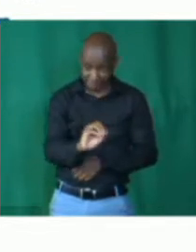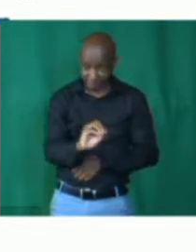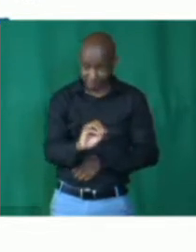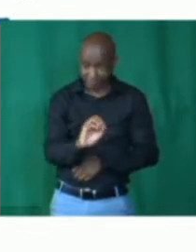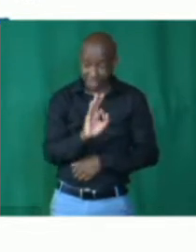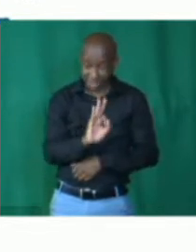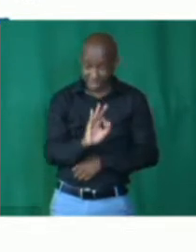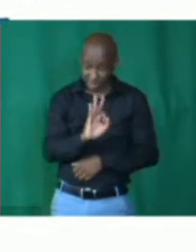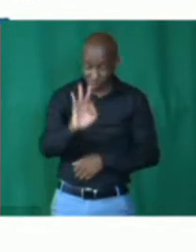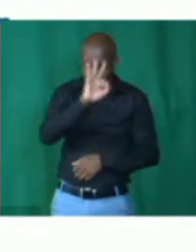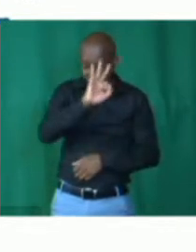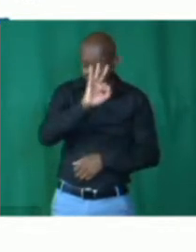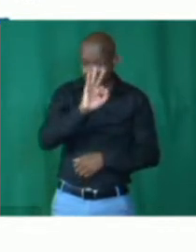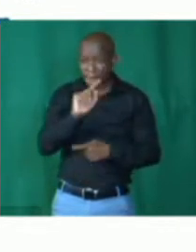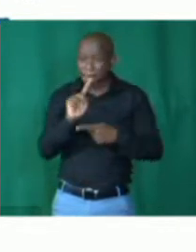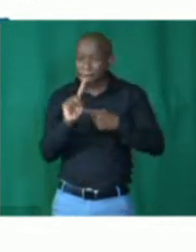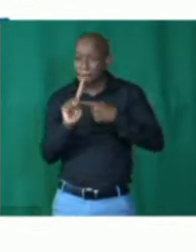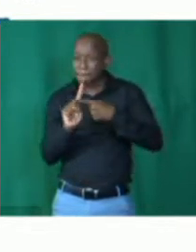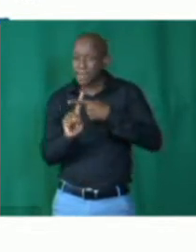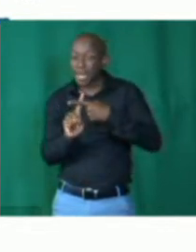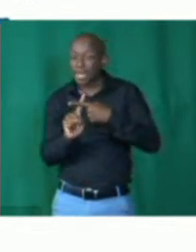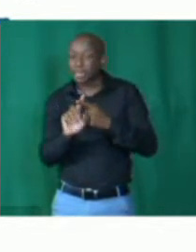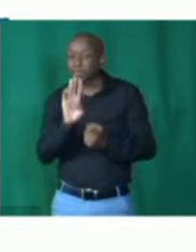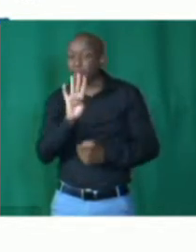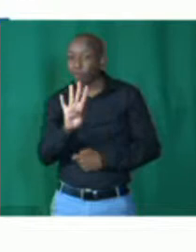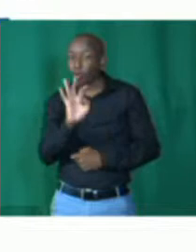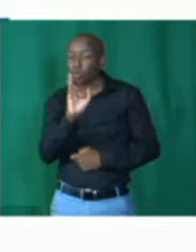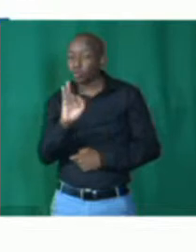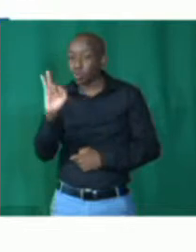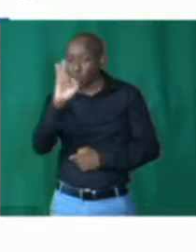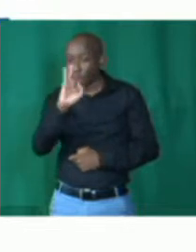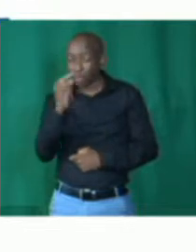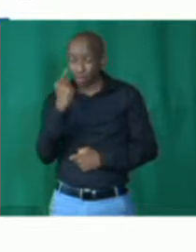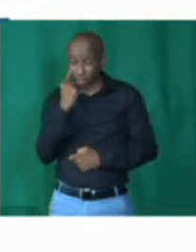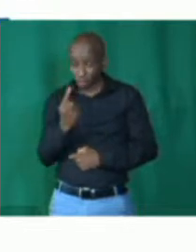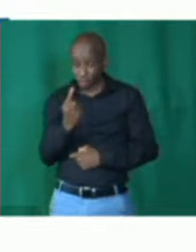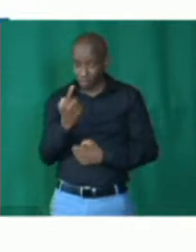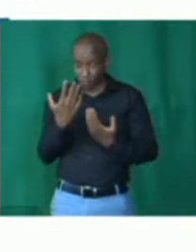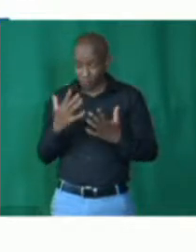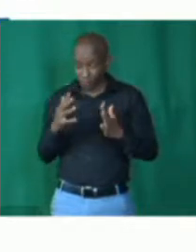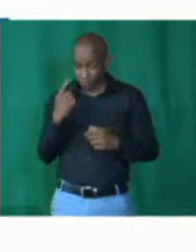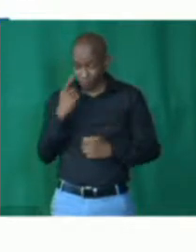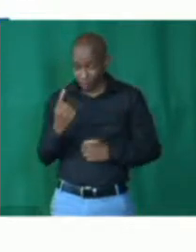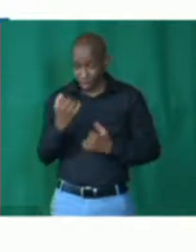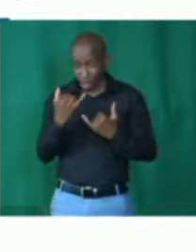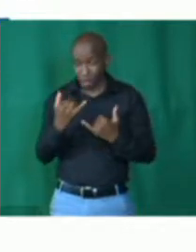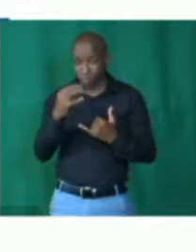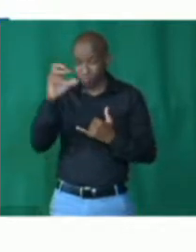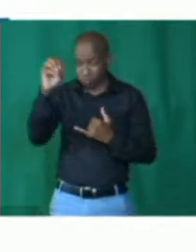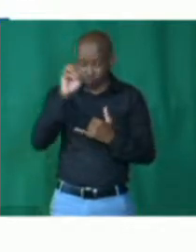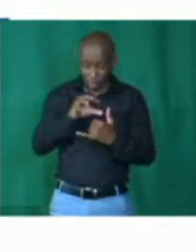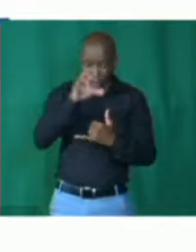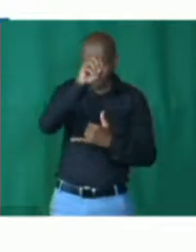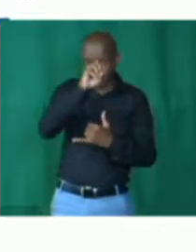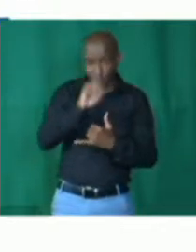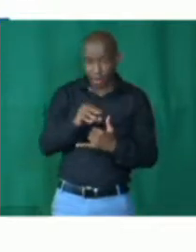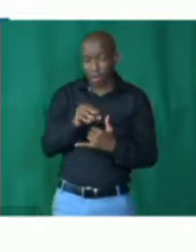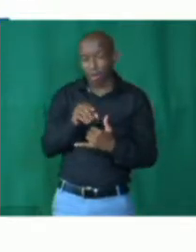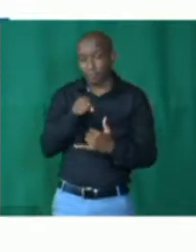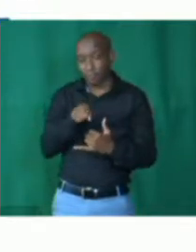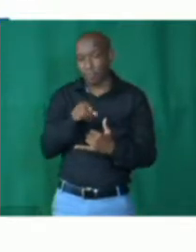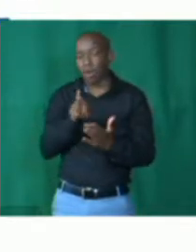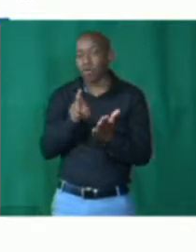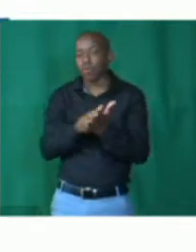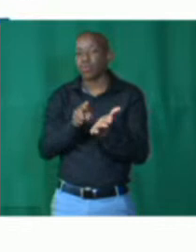3 squared, then we know BC is 4, so we have that 4 there. So we are just substituting to the